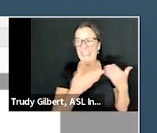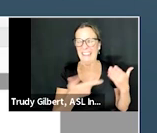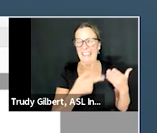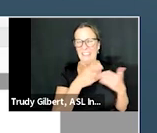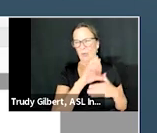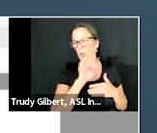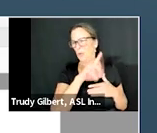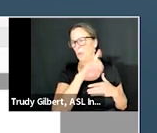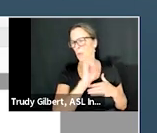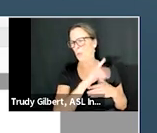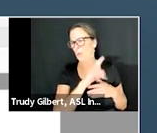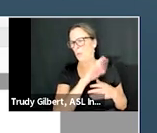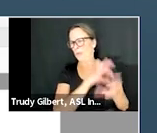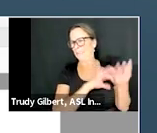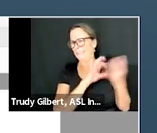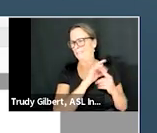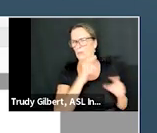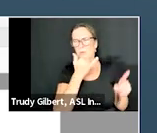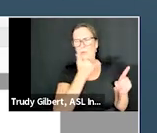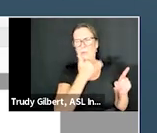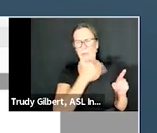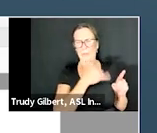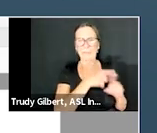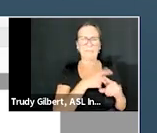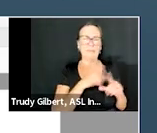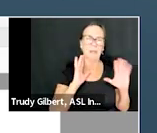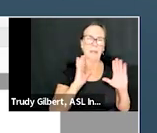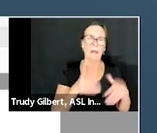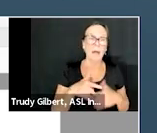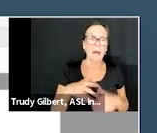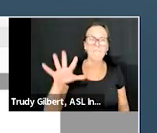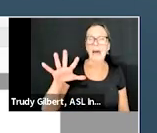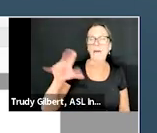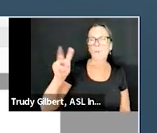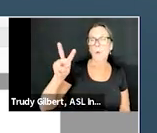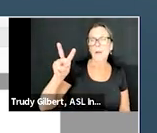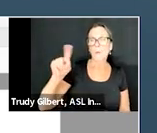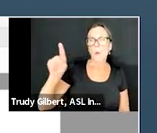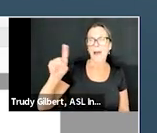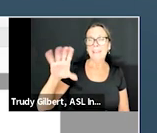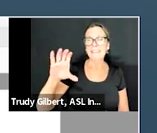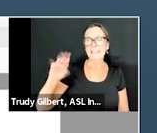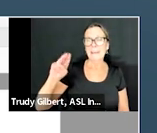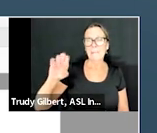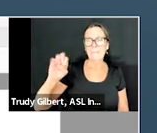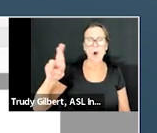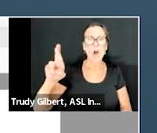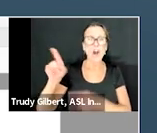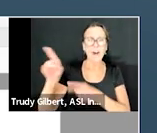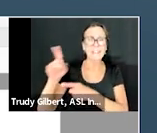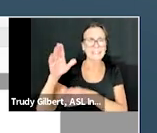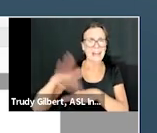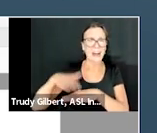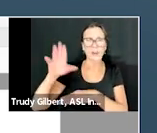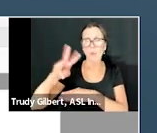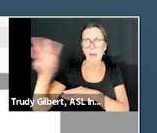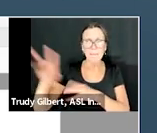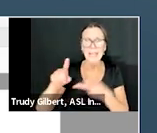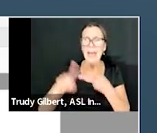vague. So 521 CMR is available on our website. You can also purchase physical copies. I